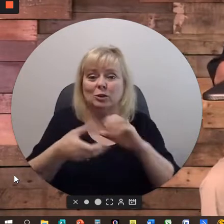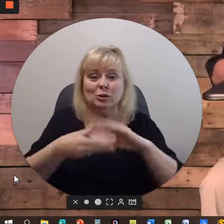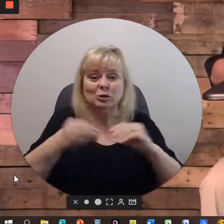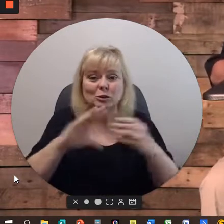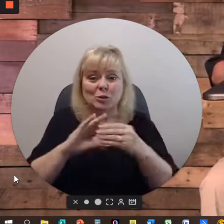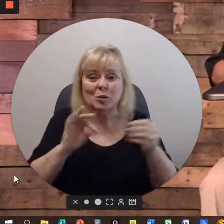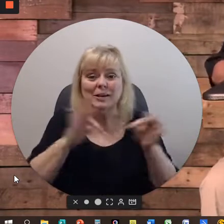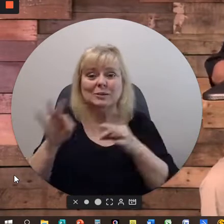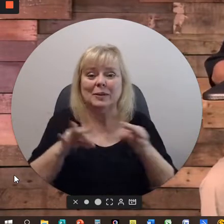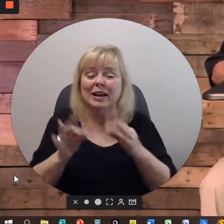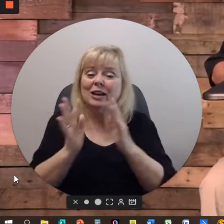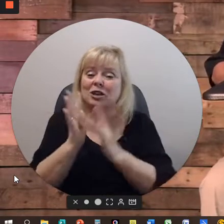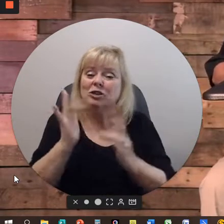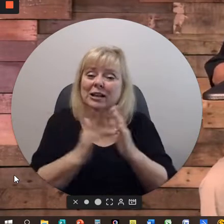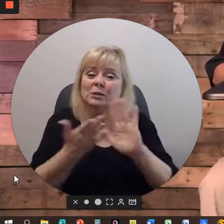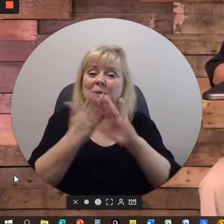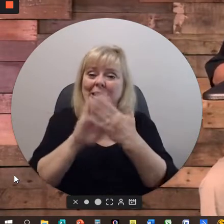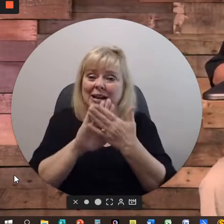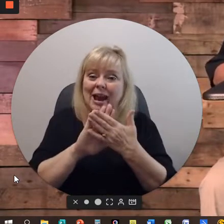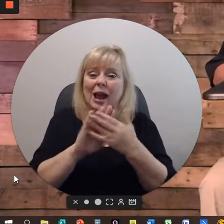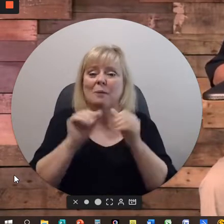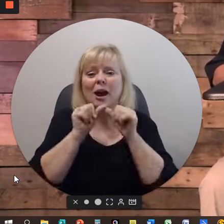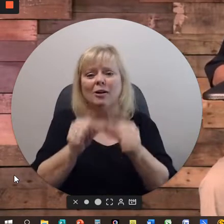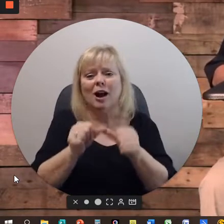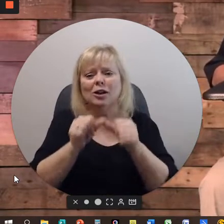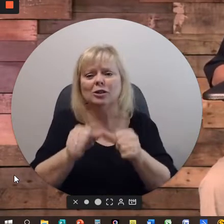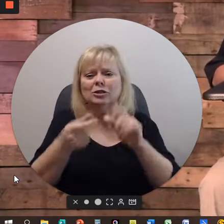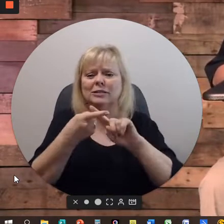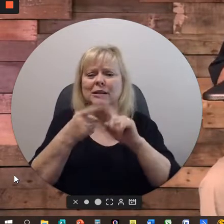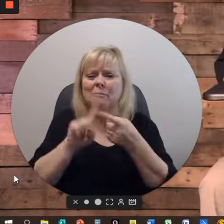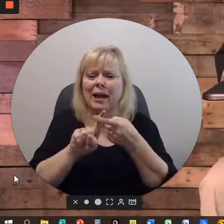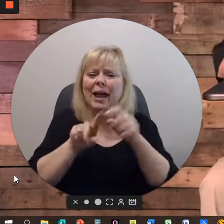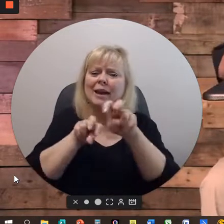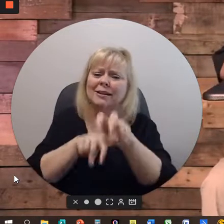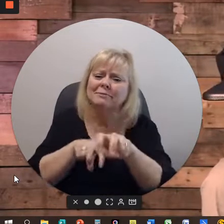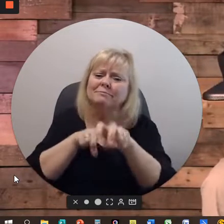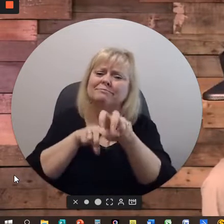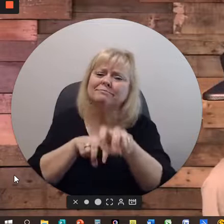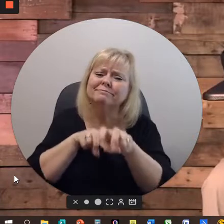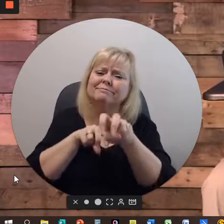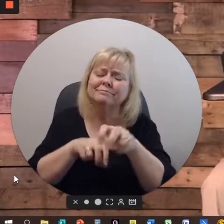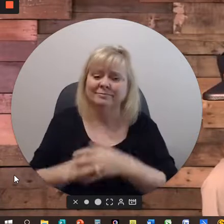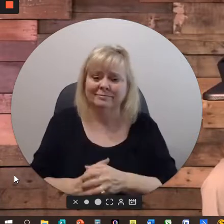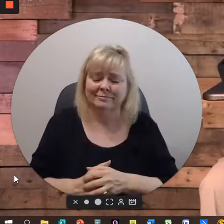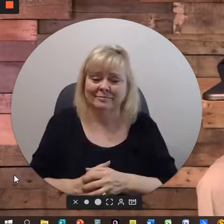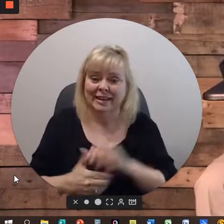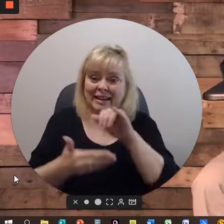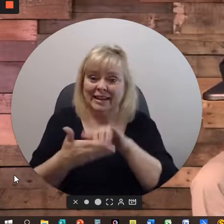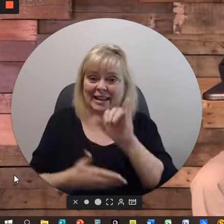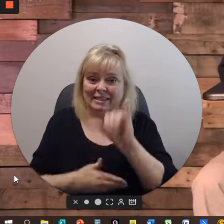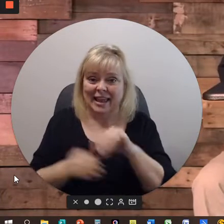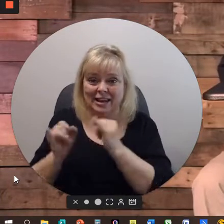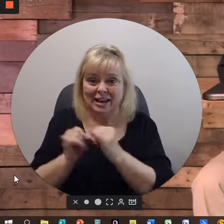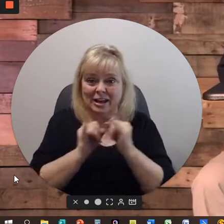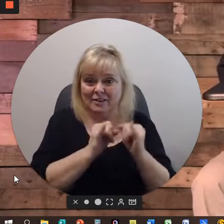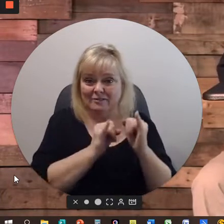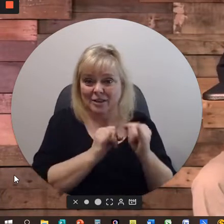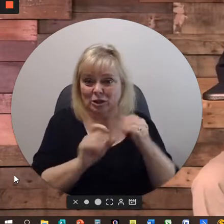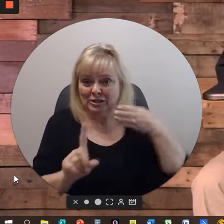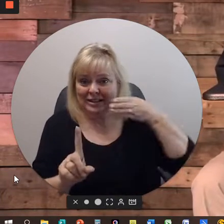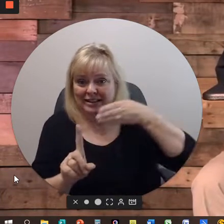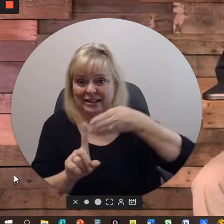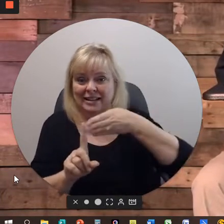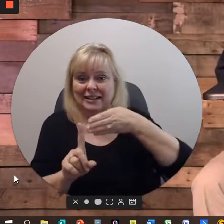our constant companion. But in this overly individualistic culture that we live in, we